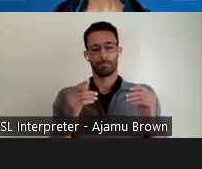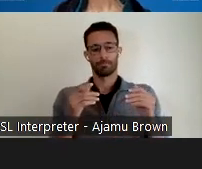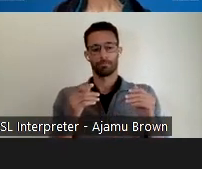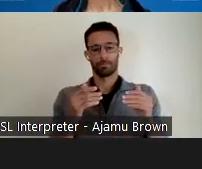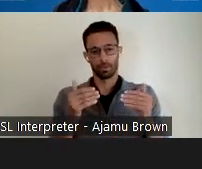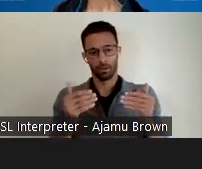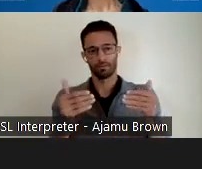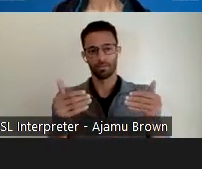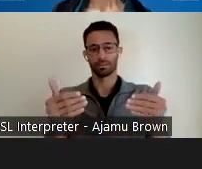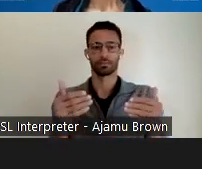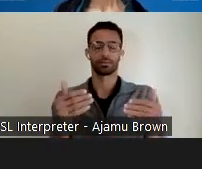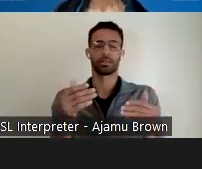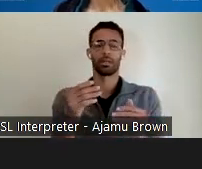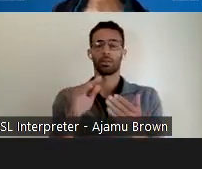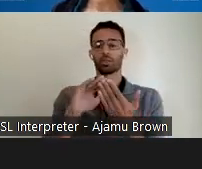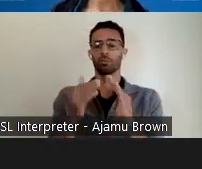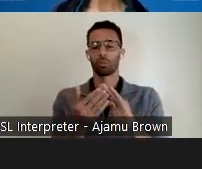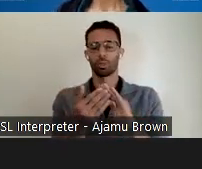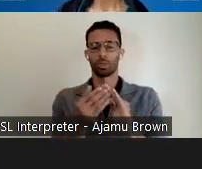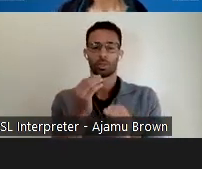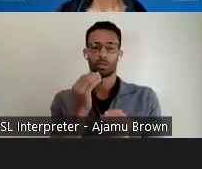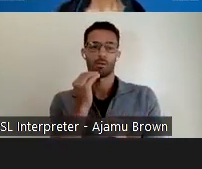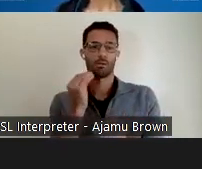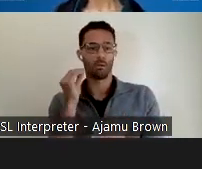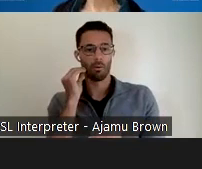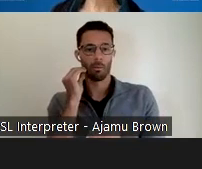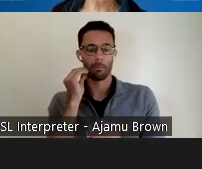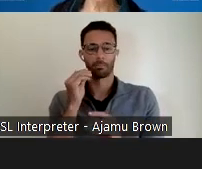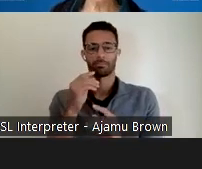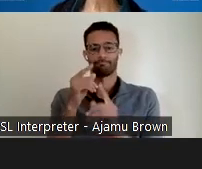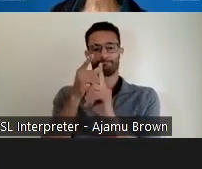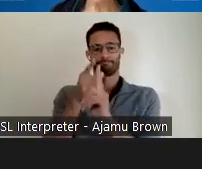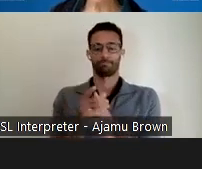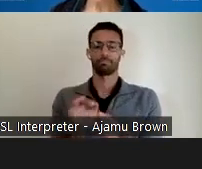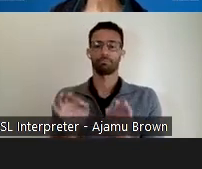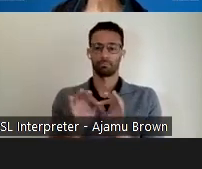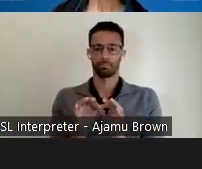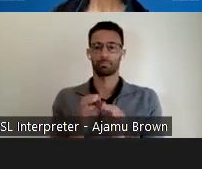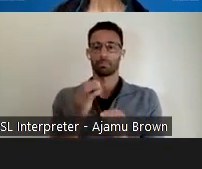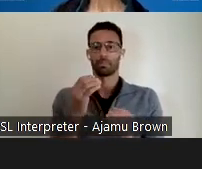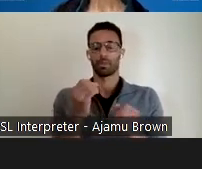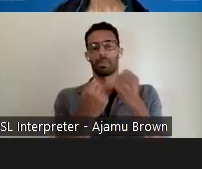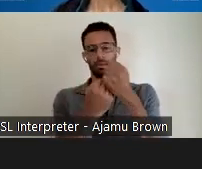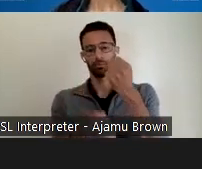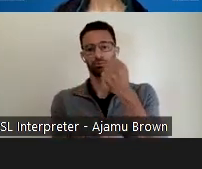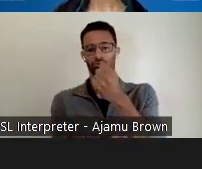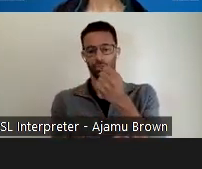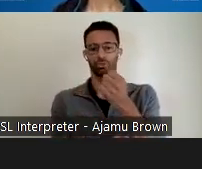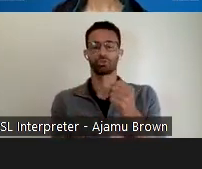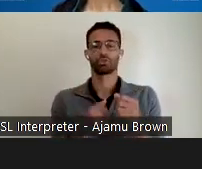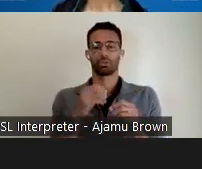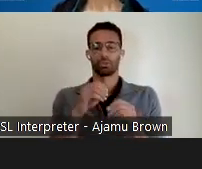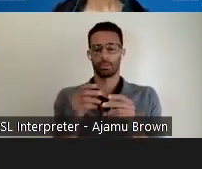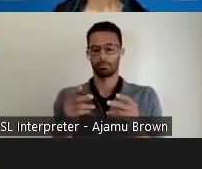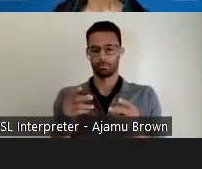principles and the infrastructure that we need to support aging in place in the communities and places